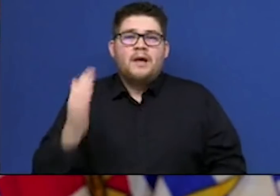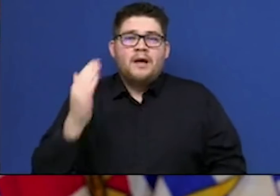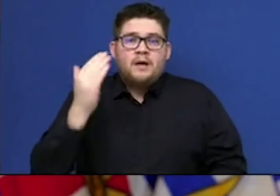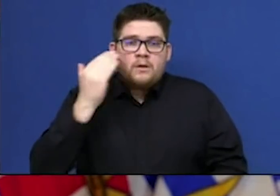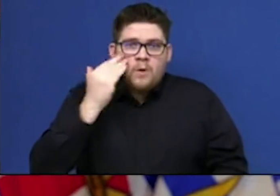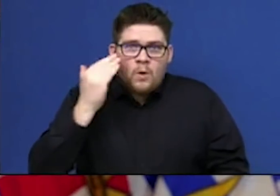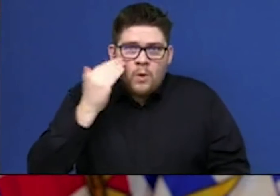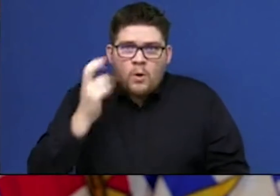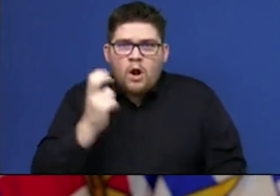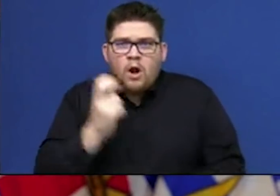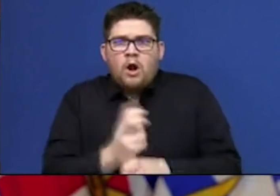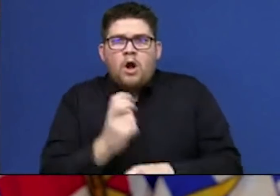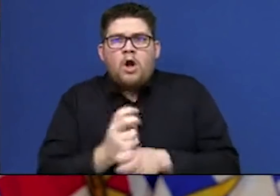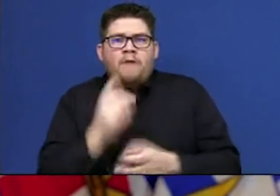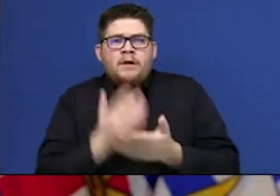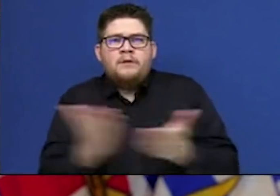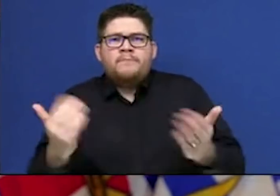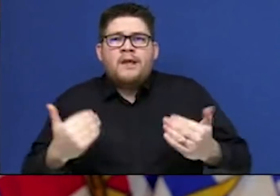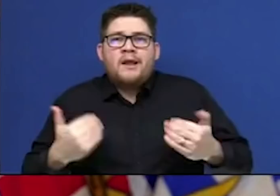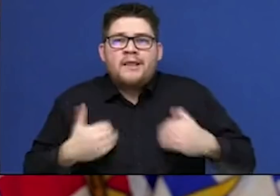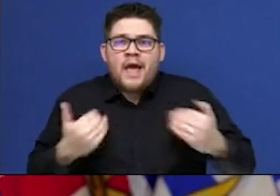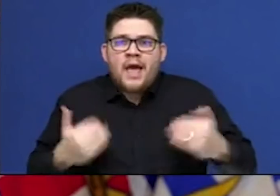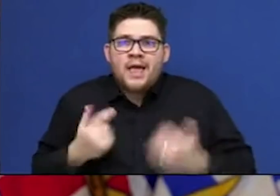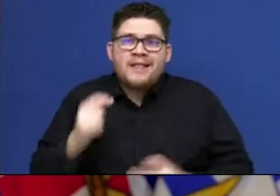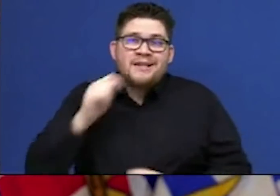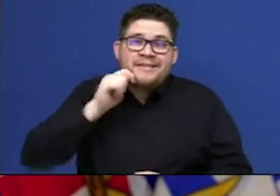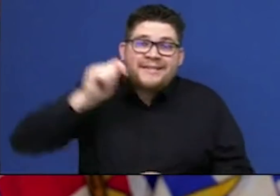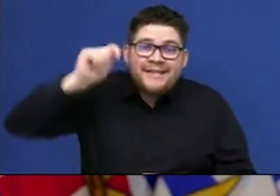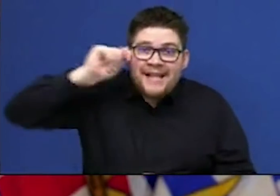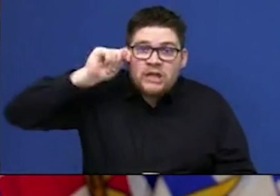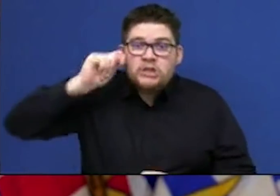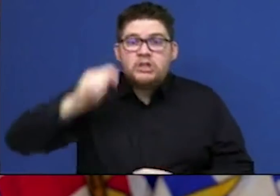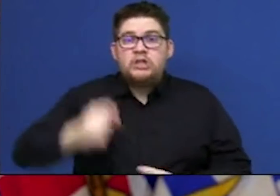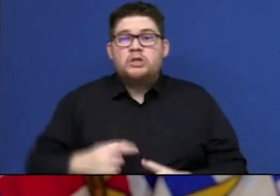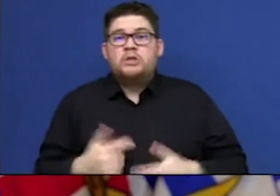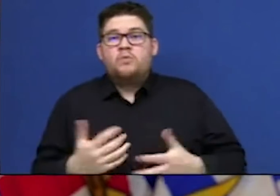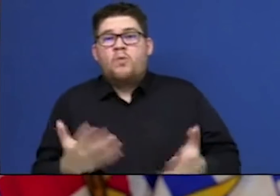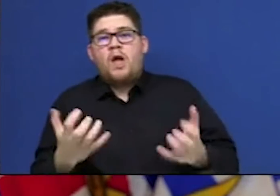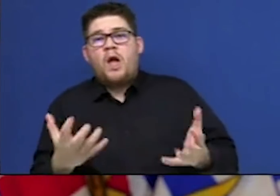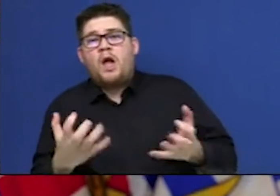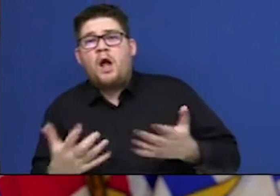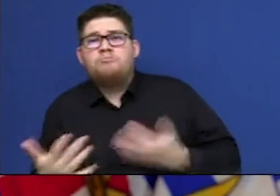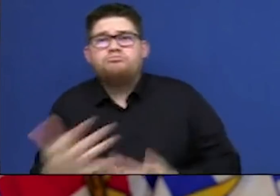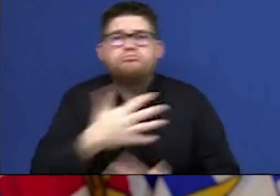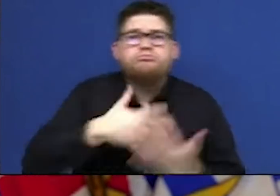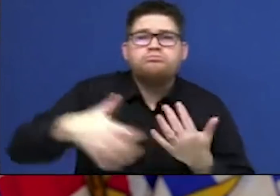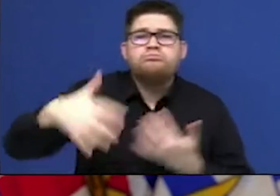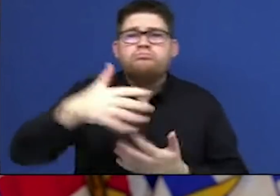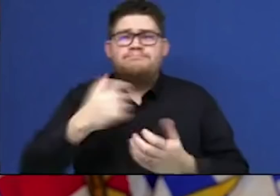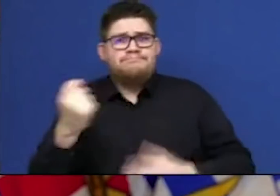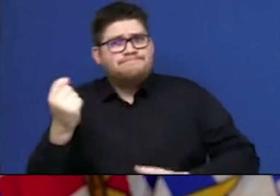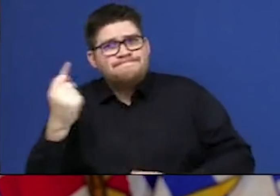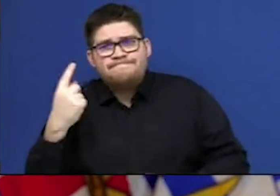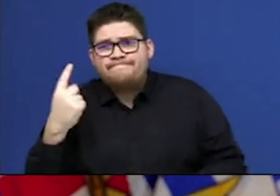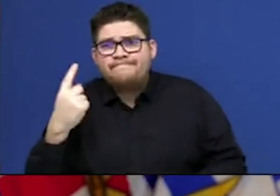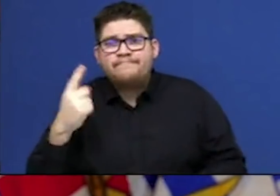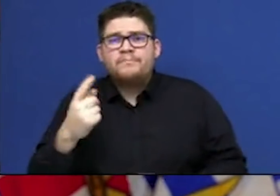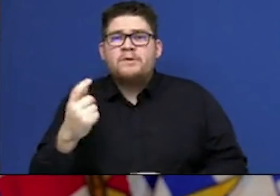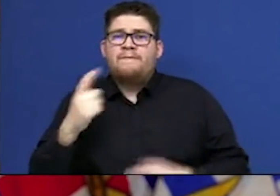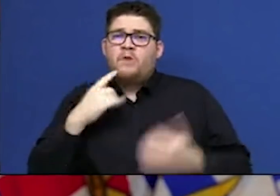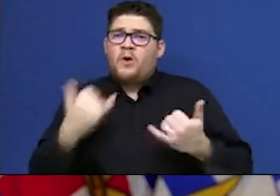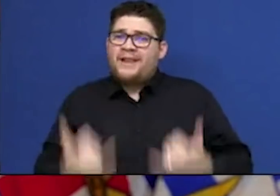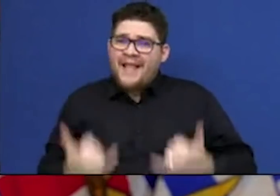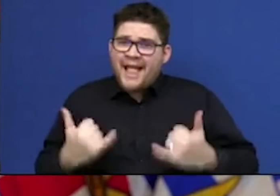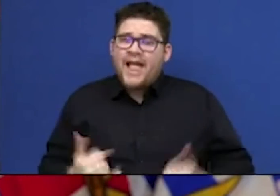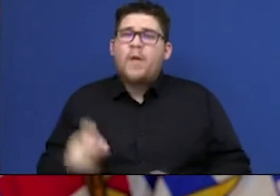gathering outside with no more than 10 close contacts in total. That does not mean one group of people today and a